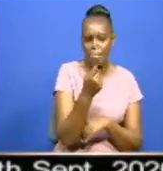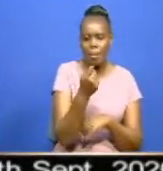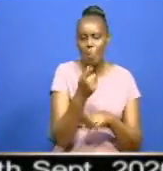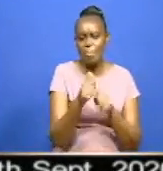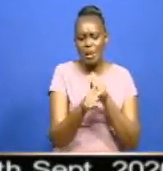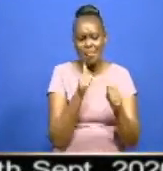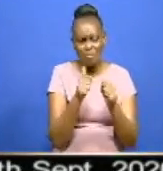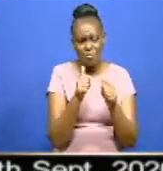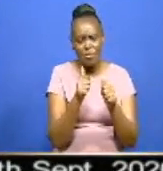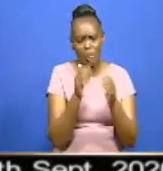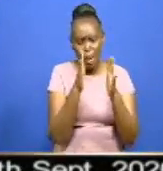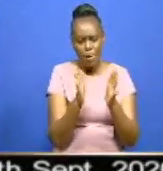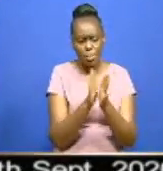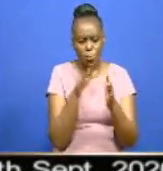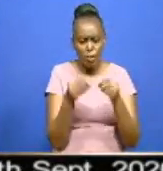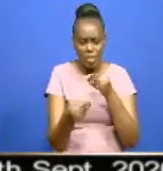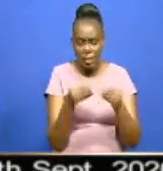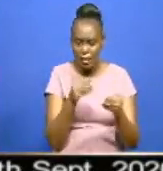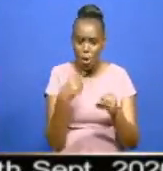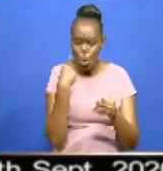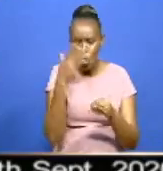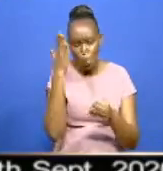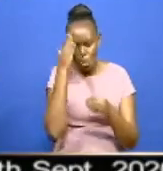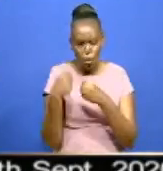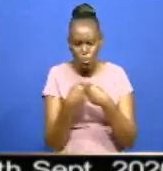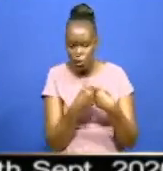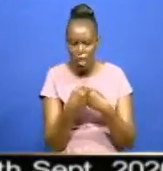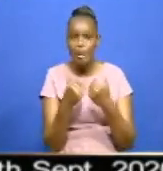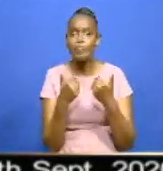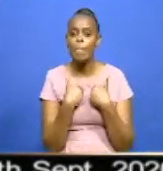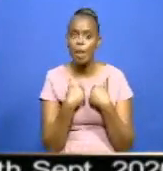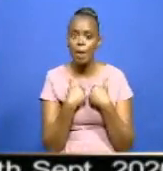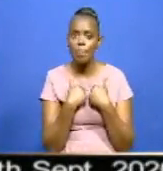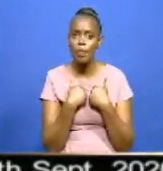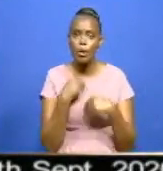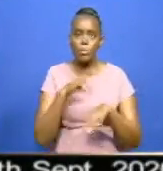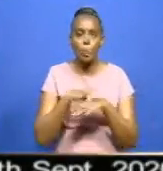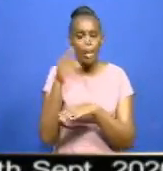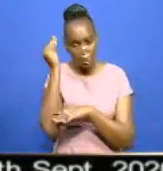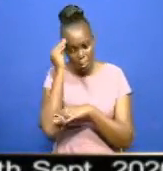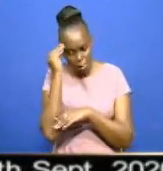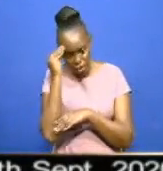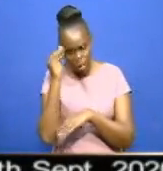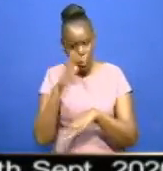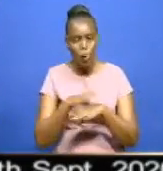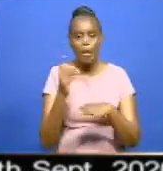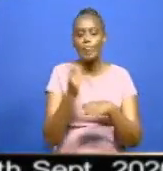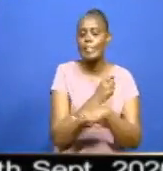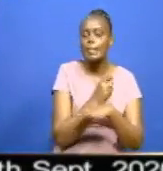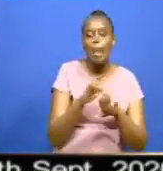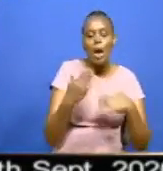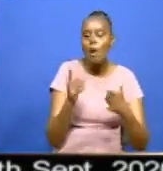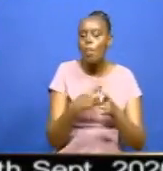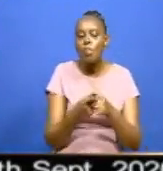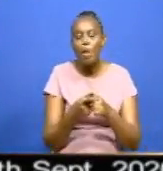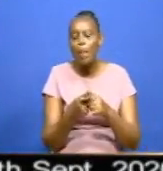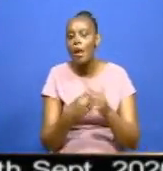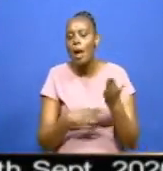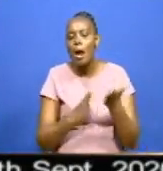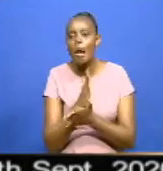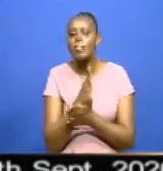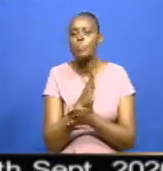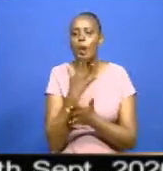with disability, who, Mr. Speaker, we know the challenges that they go through to get an education, to get training, Mr. Speaker. How then are we going to actualize